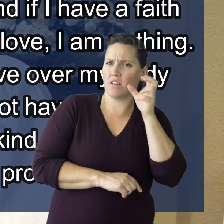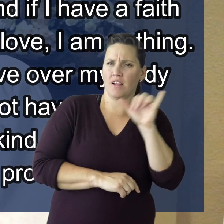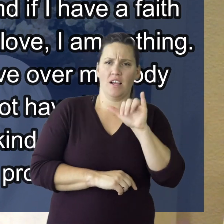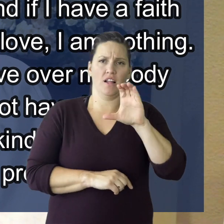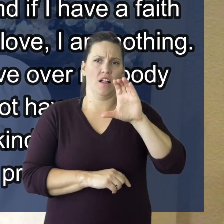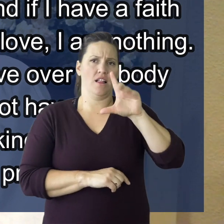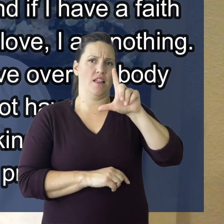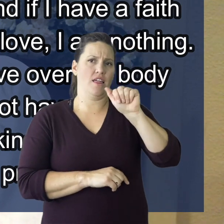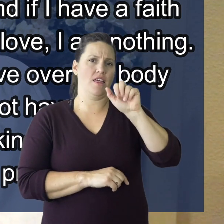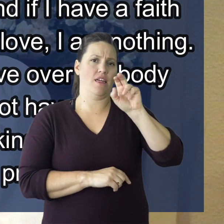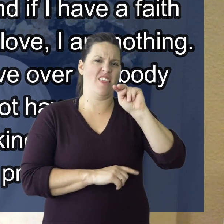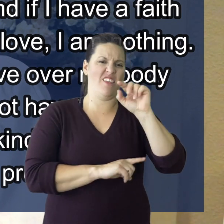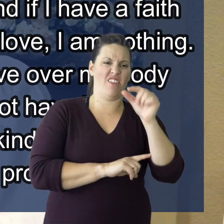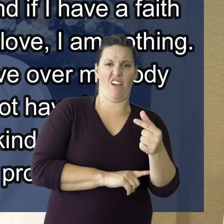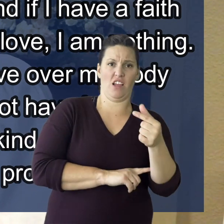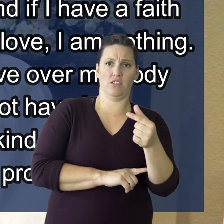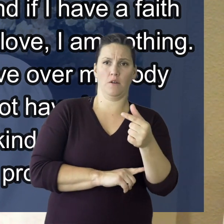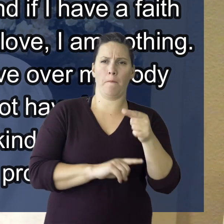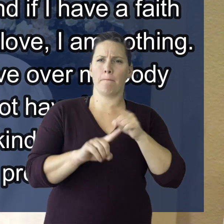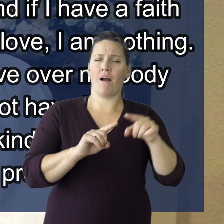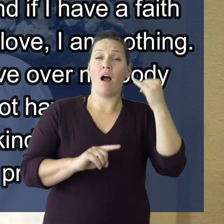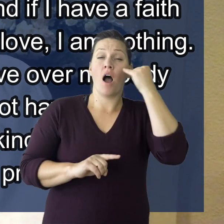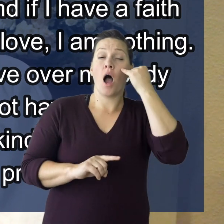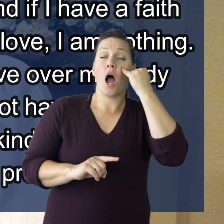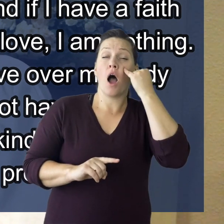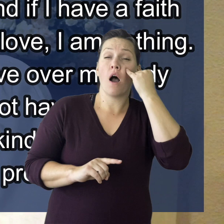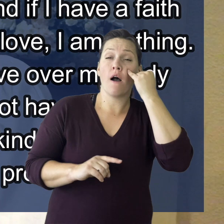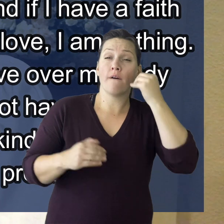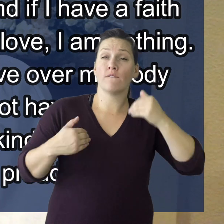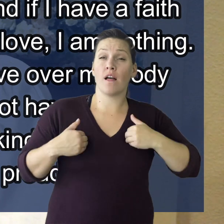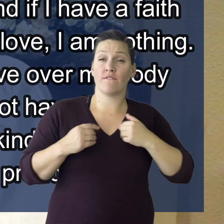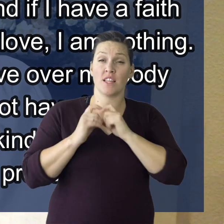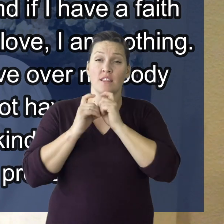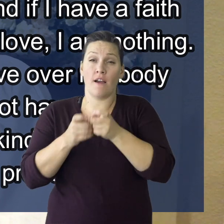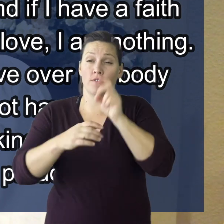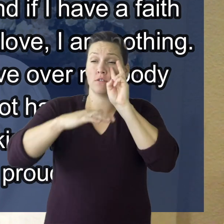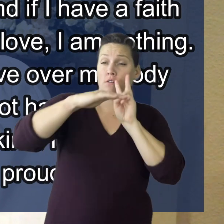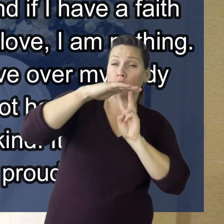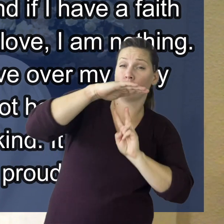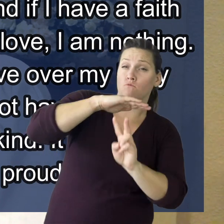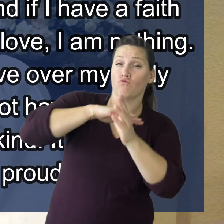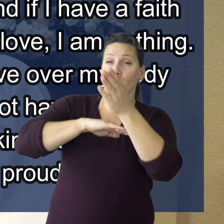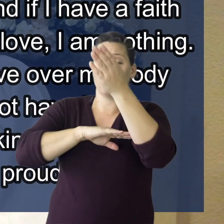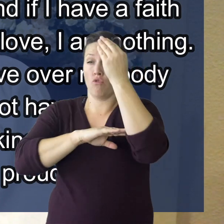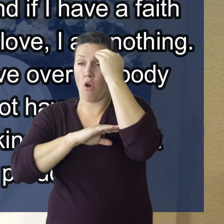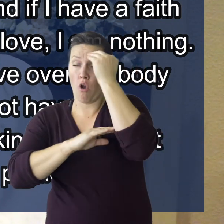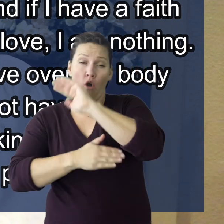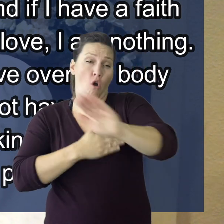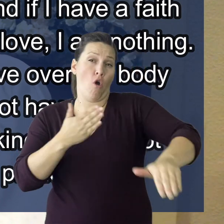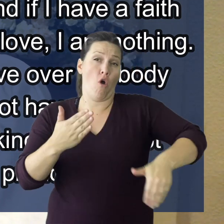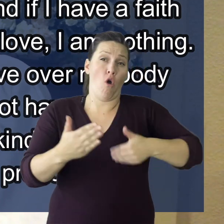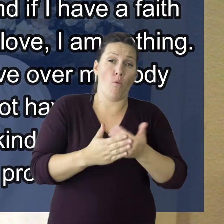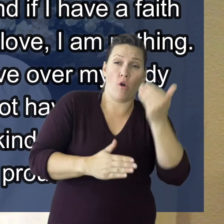or a clanging cymbal. If I have the gift of prophecy and I can fathom all mysteries and all knowledge, and